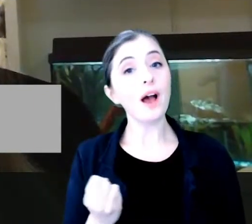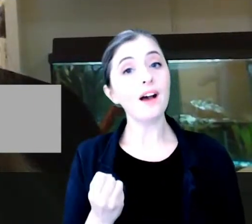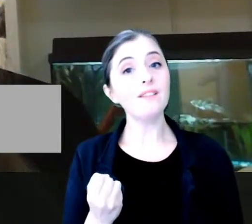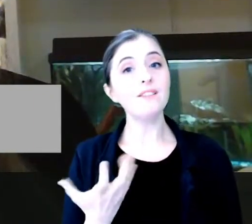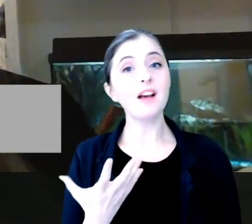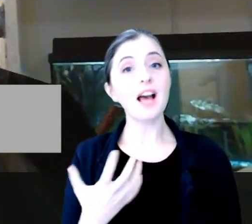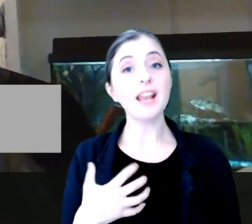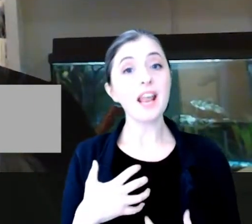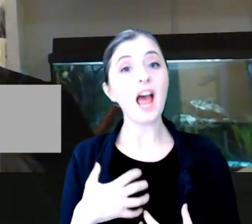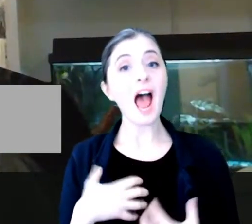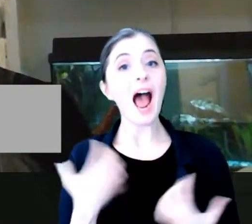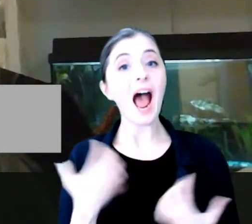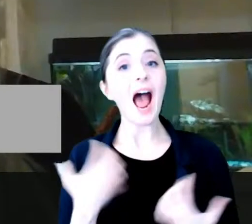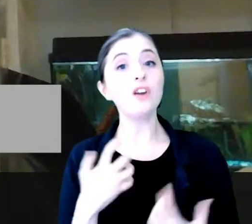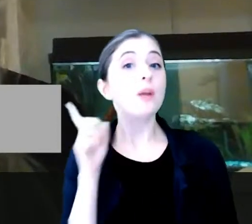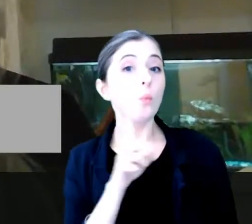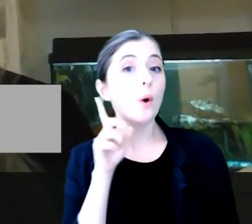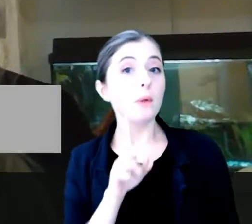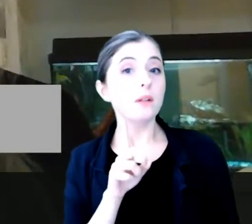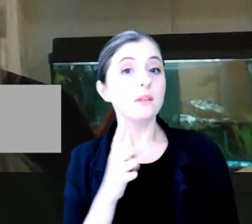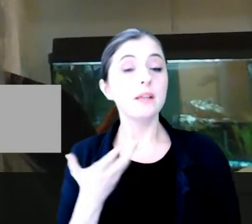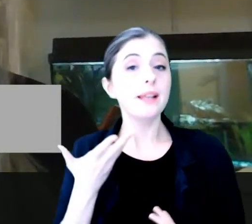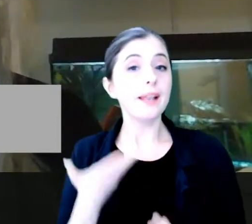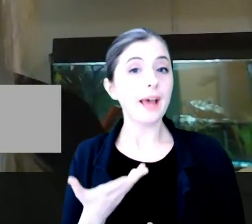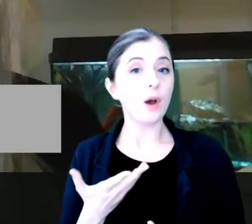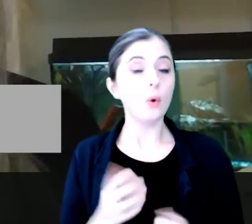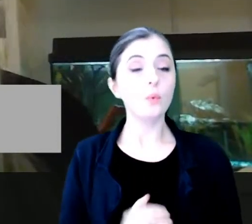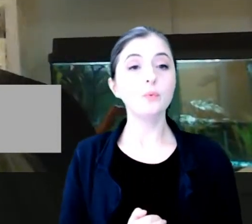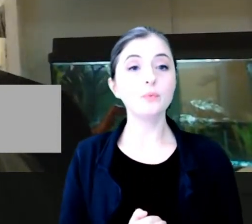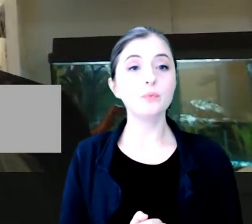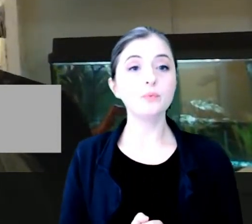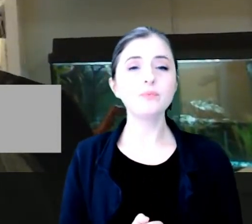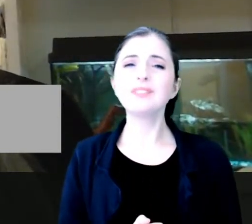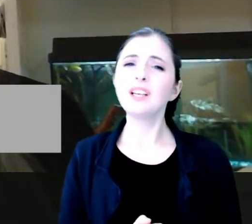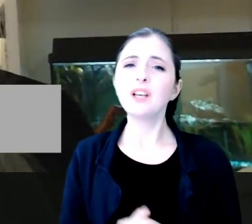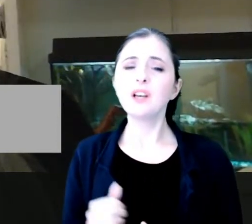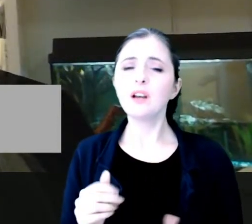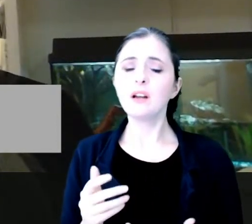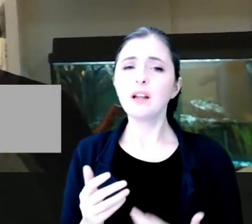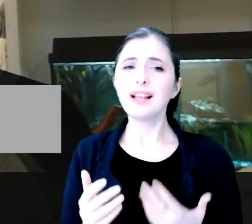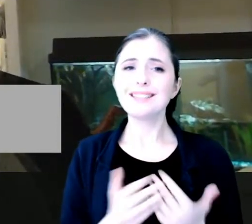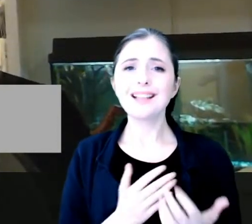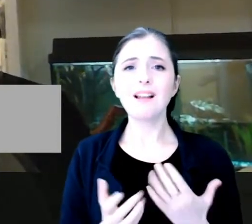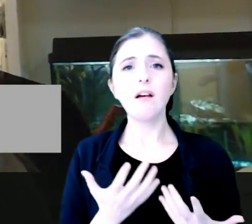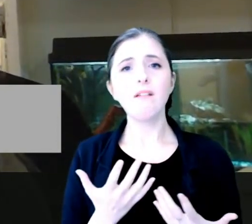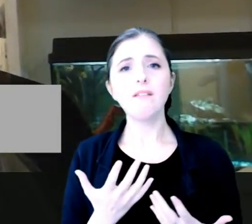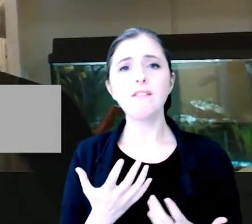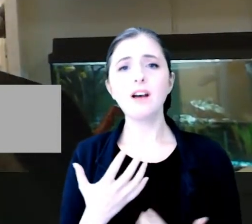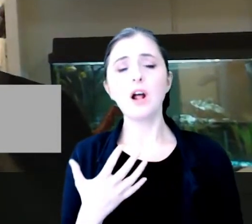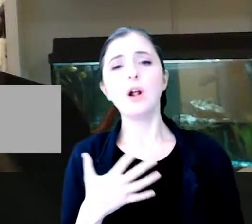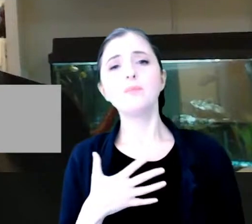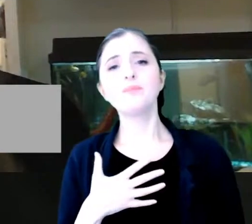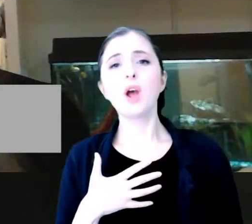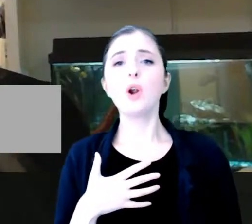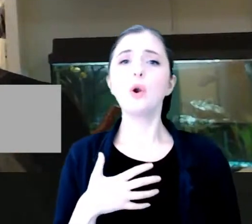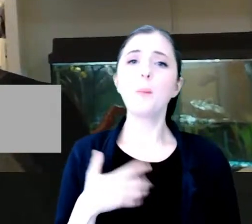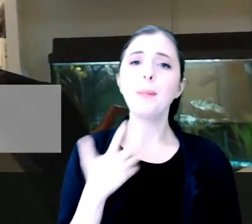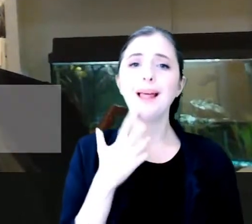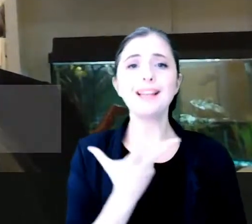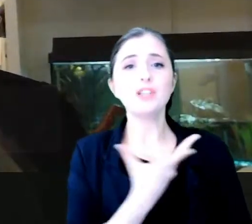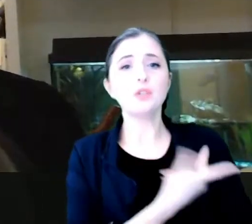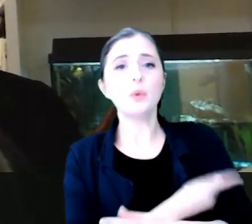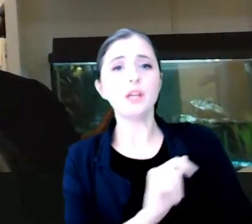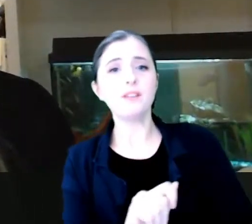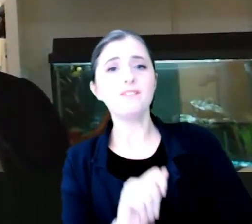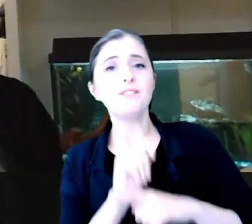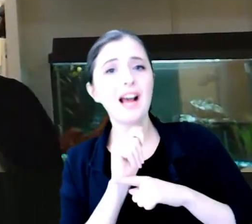Mr. Mayor, because instead of complaining at times about the vaccines, as Onka Sahota does, we are